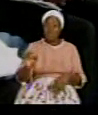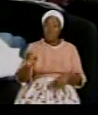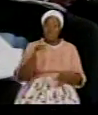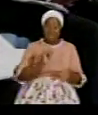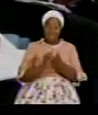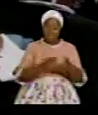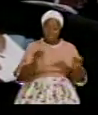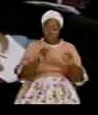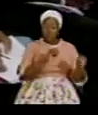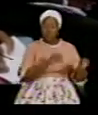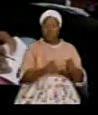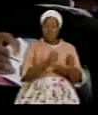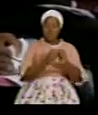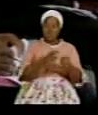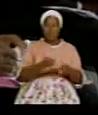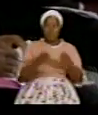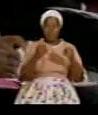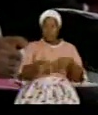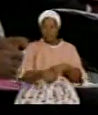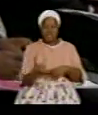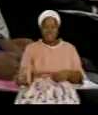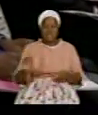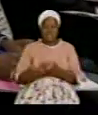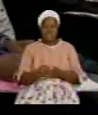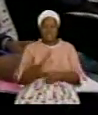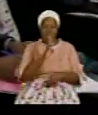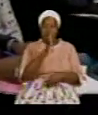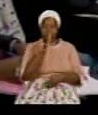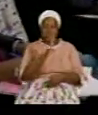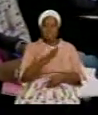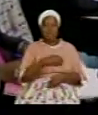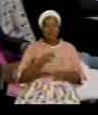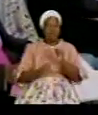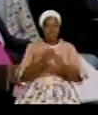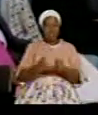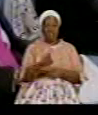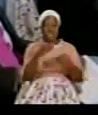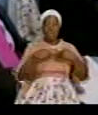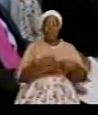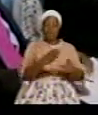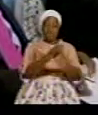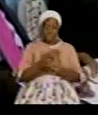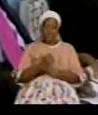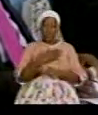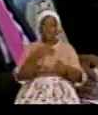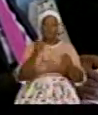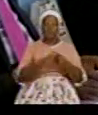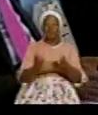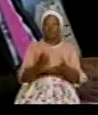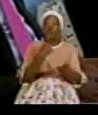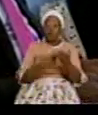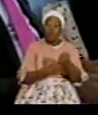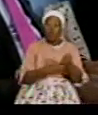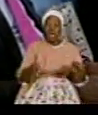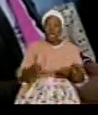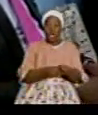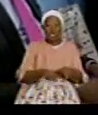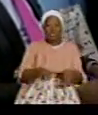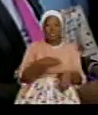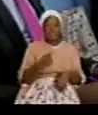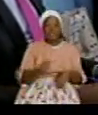other things there be, which they have received and to hold, as the washing